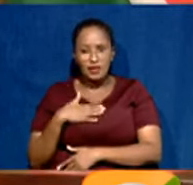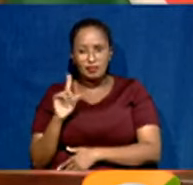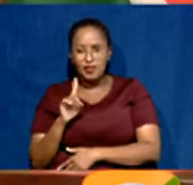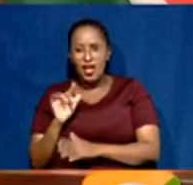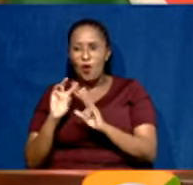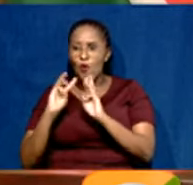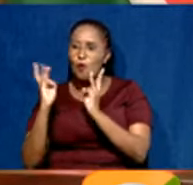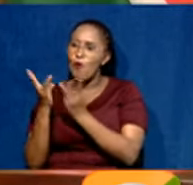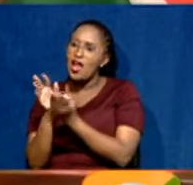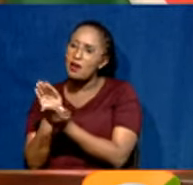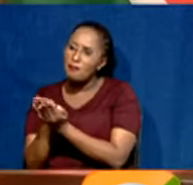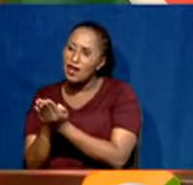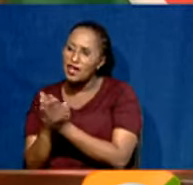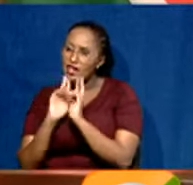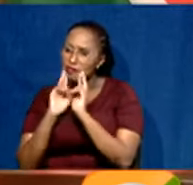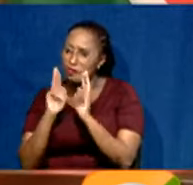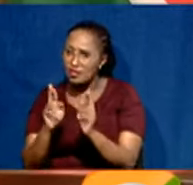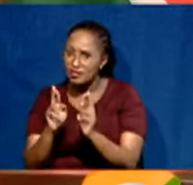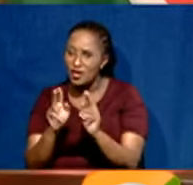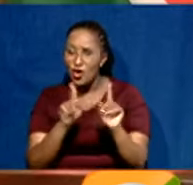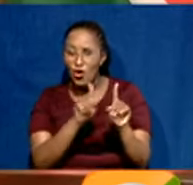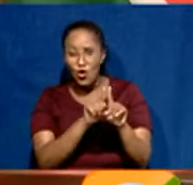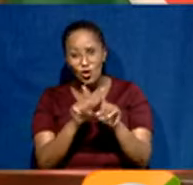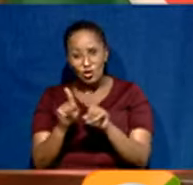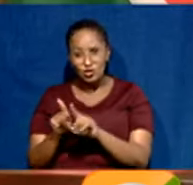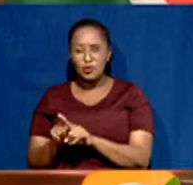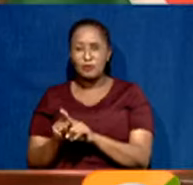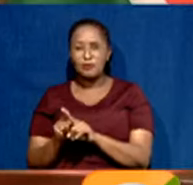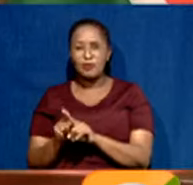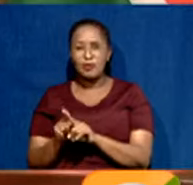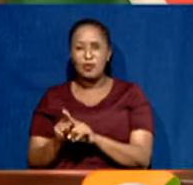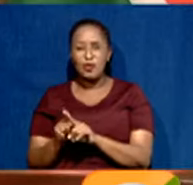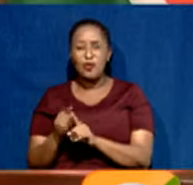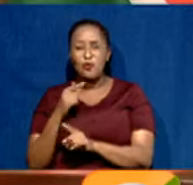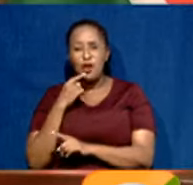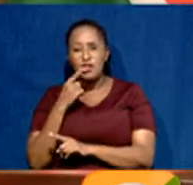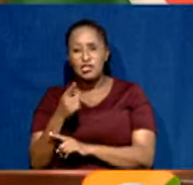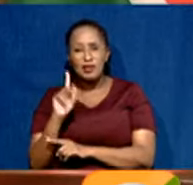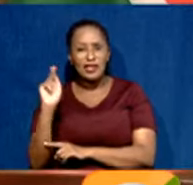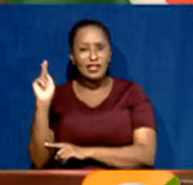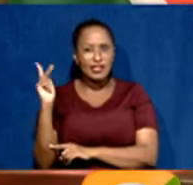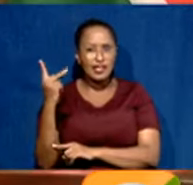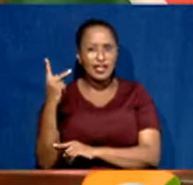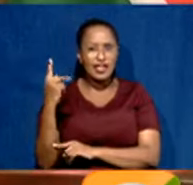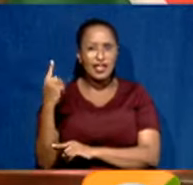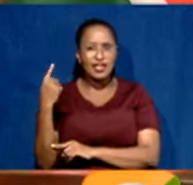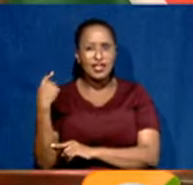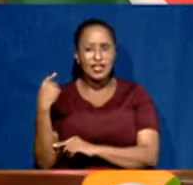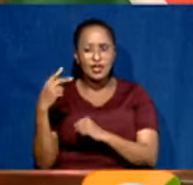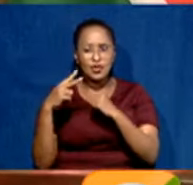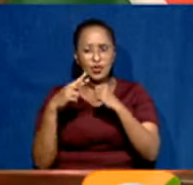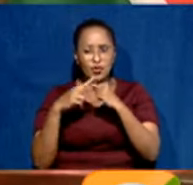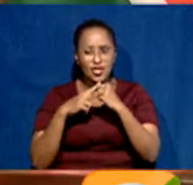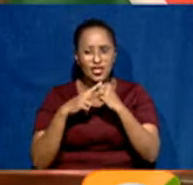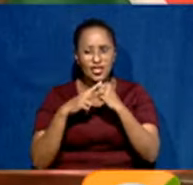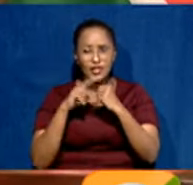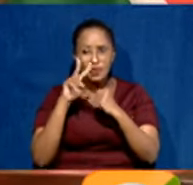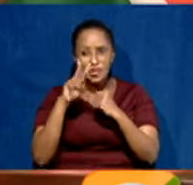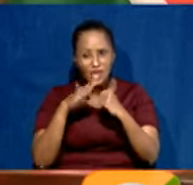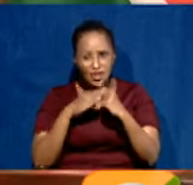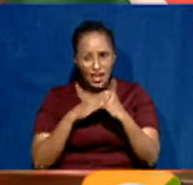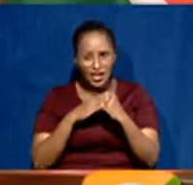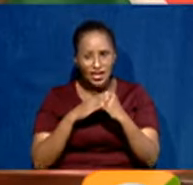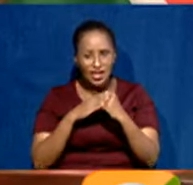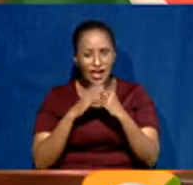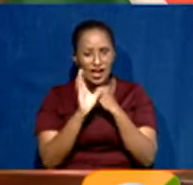figures, right? In fact, they quote Kenya is the 29th fastest growing economy